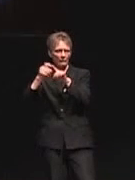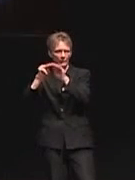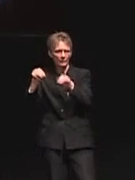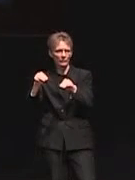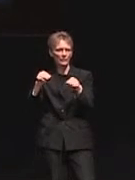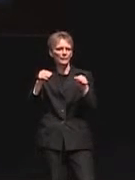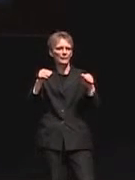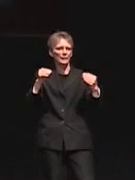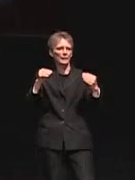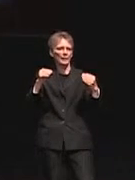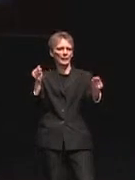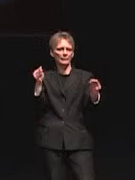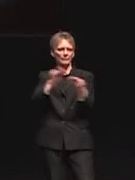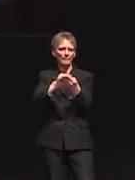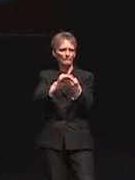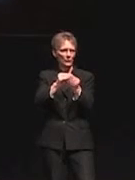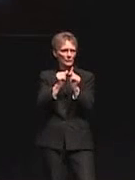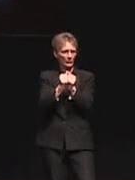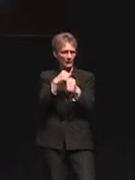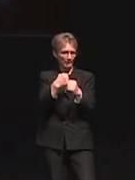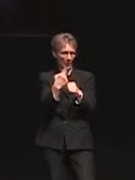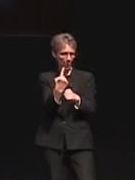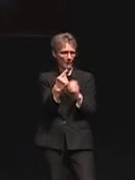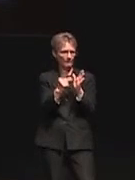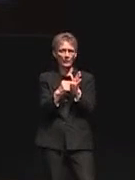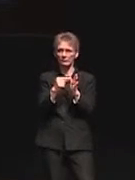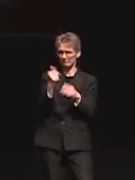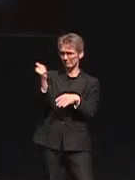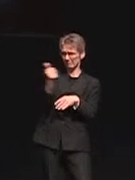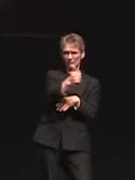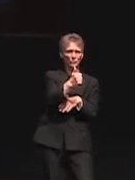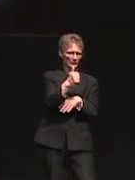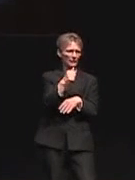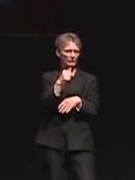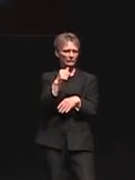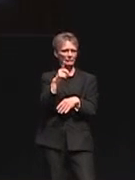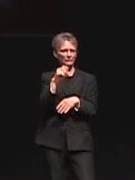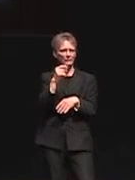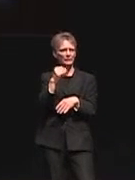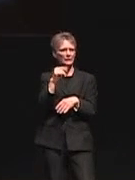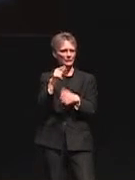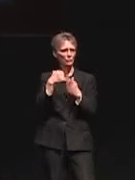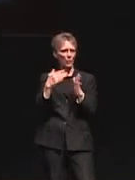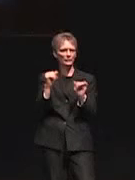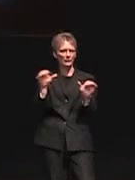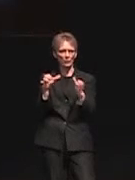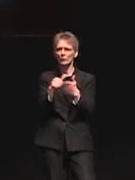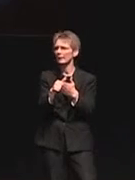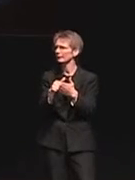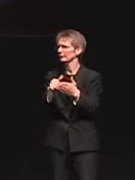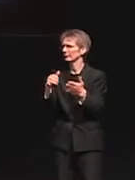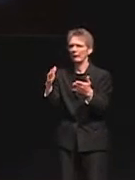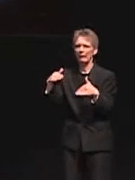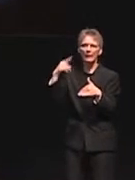them together, and I made one print of it. If you're a digital artist, you can do the same thing. You can, and this is something I haven't heard of